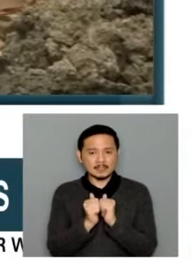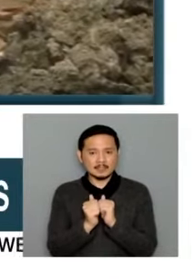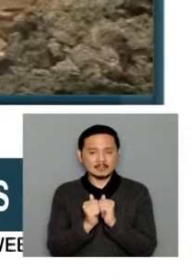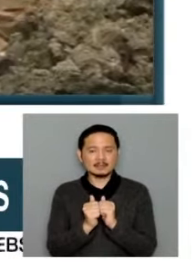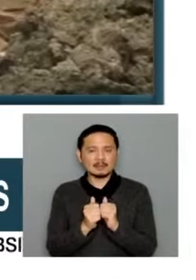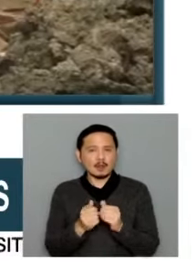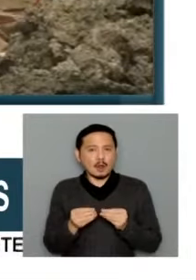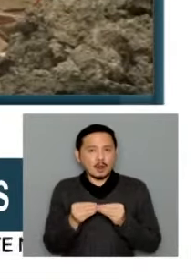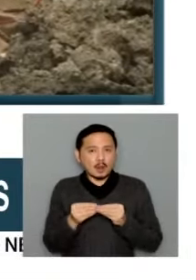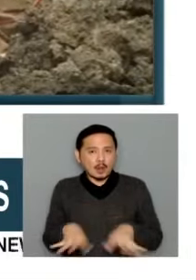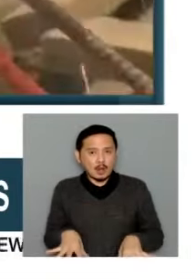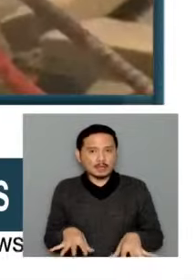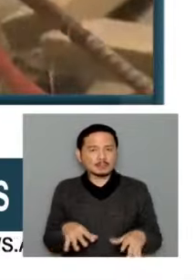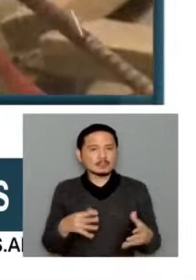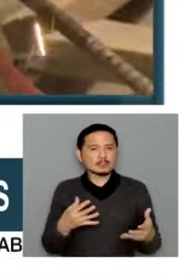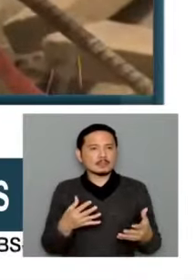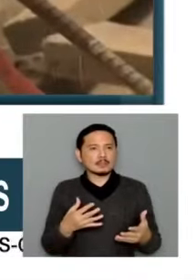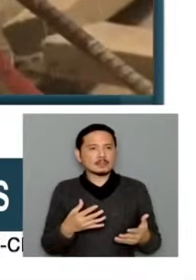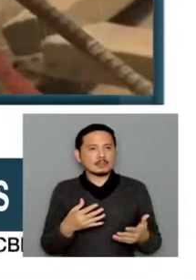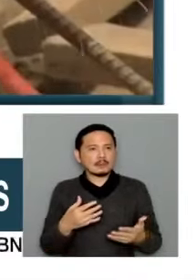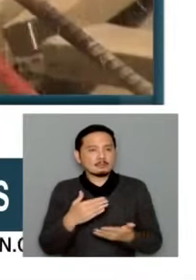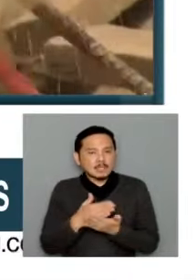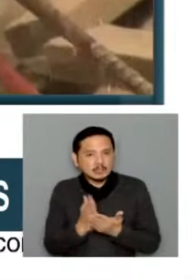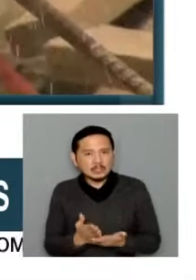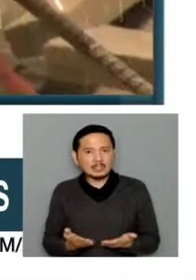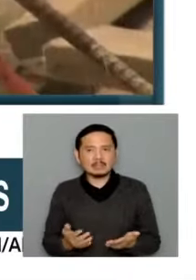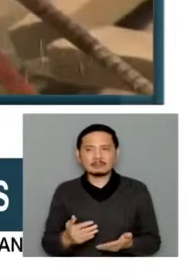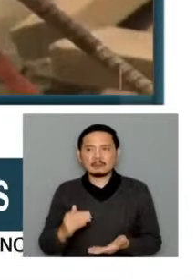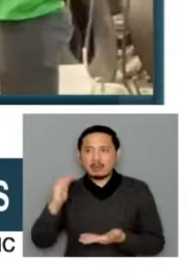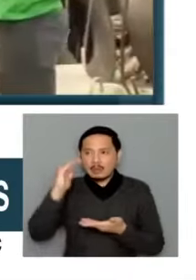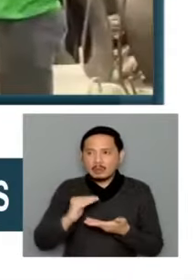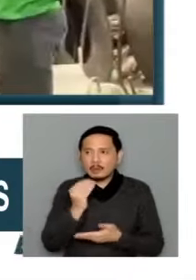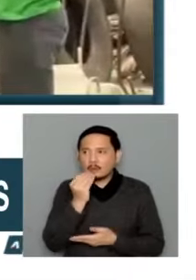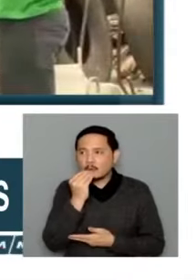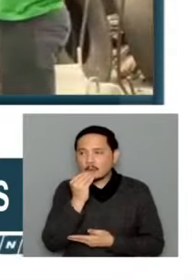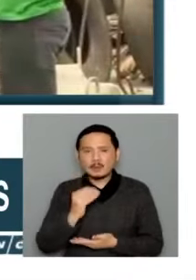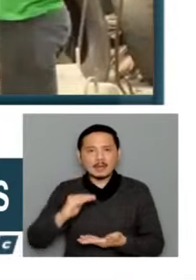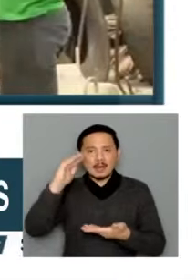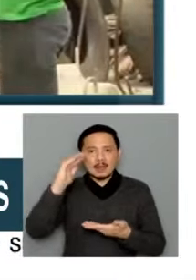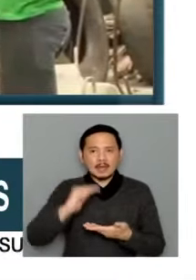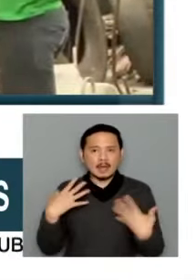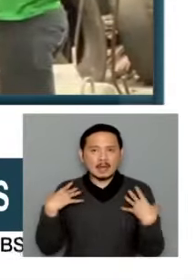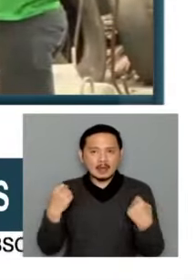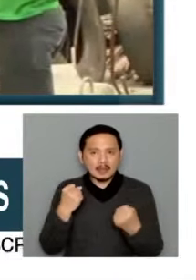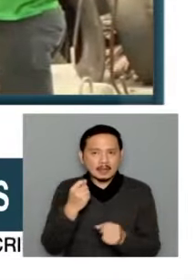lost load, less food, and less health care, less